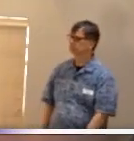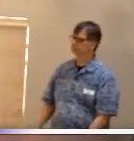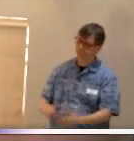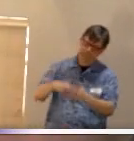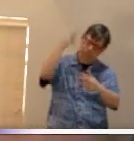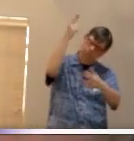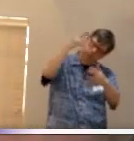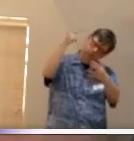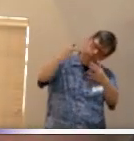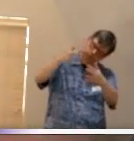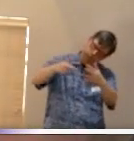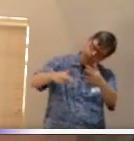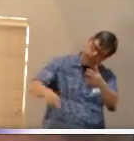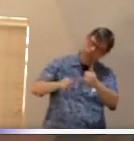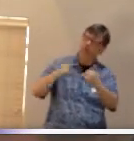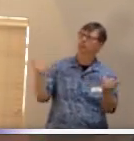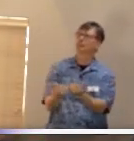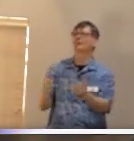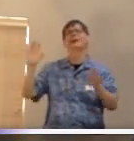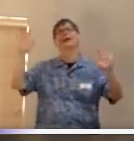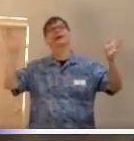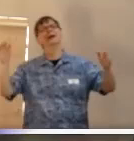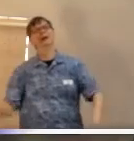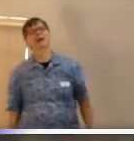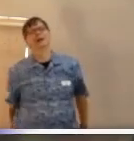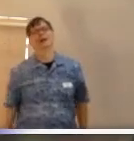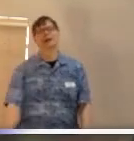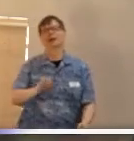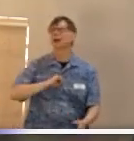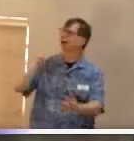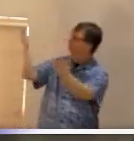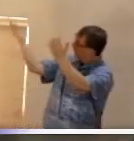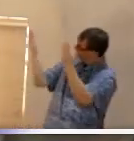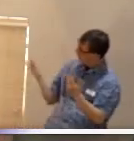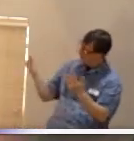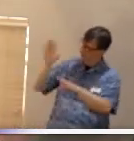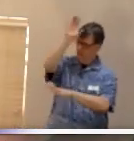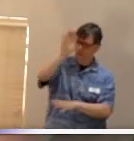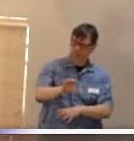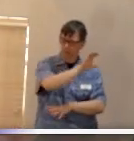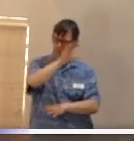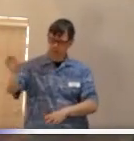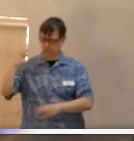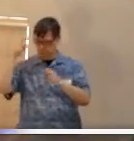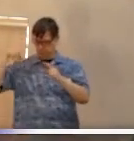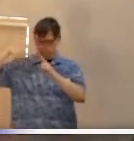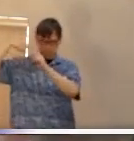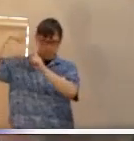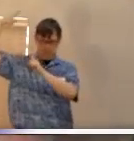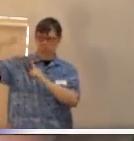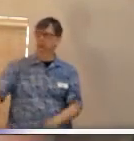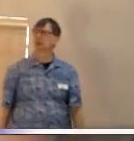through Instagram because I was happy, and I came across a video from